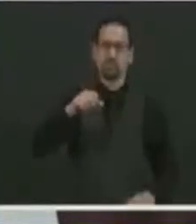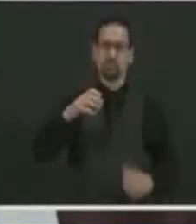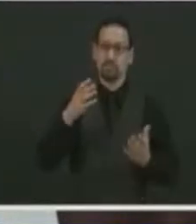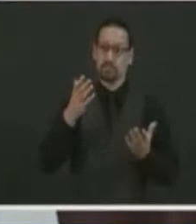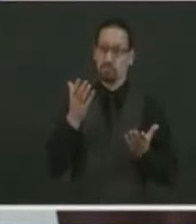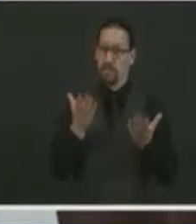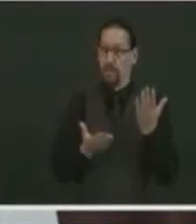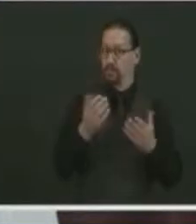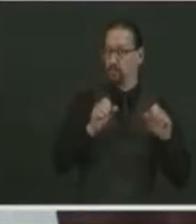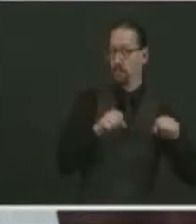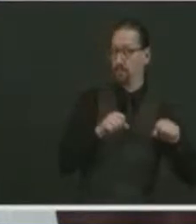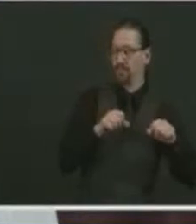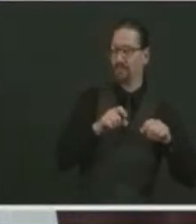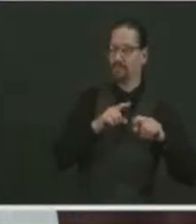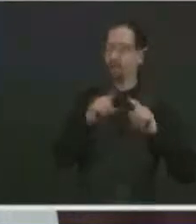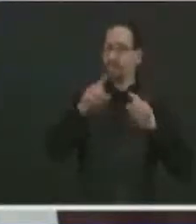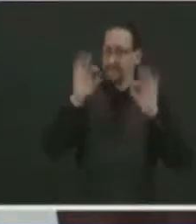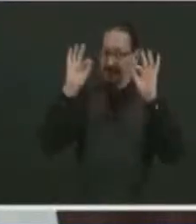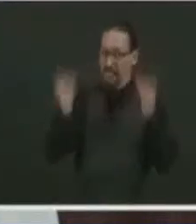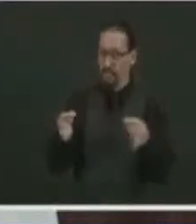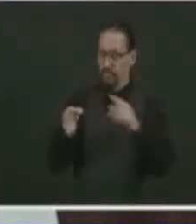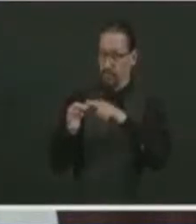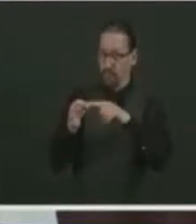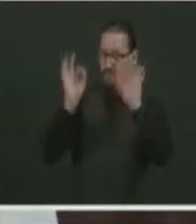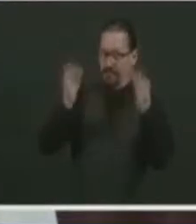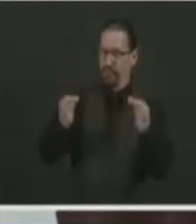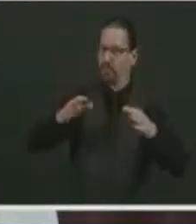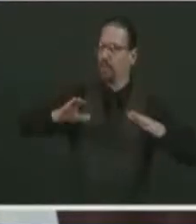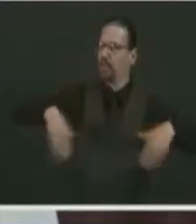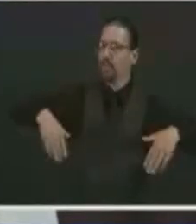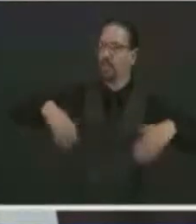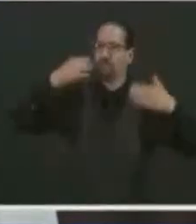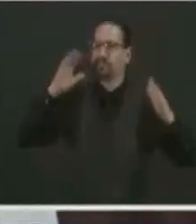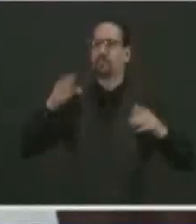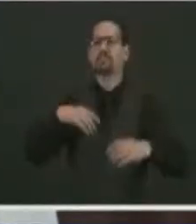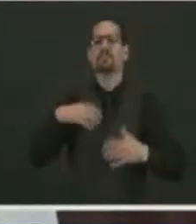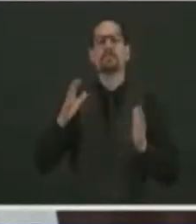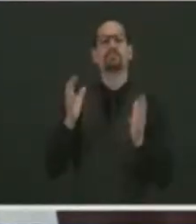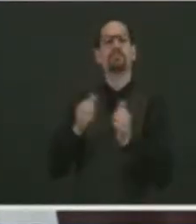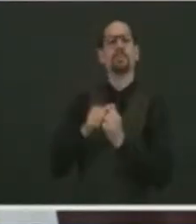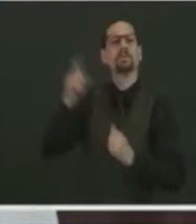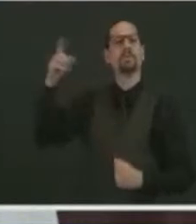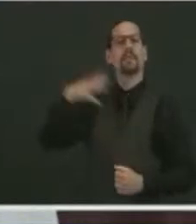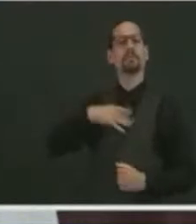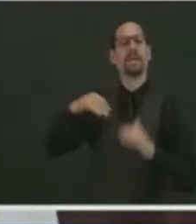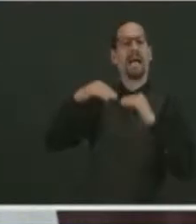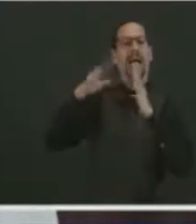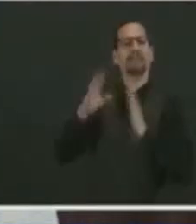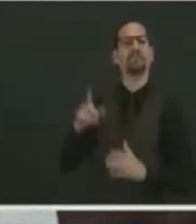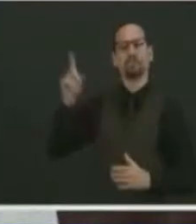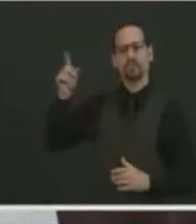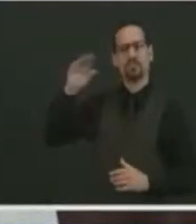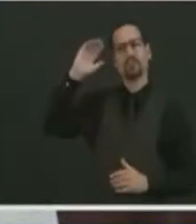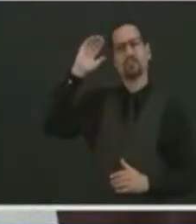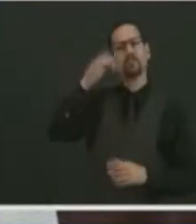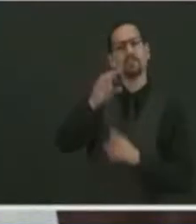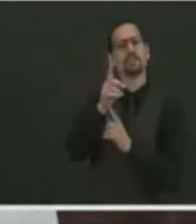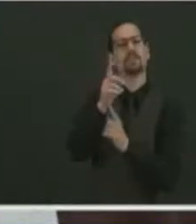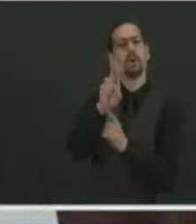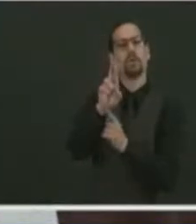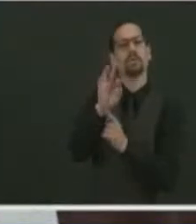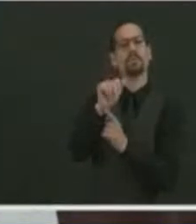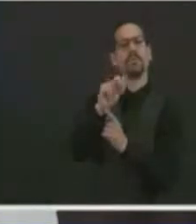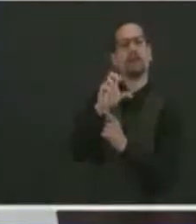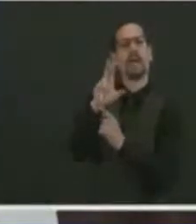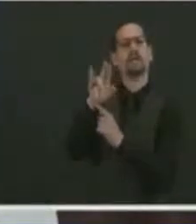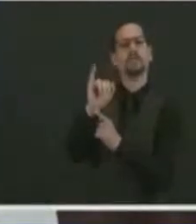call yesterday with the White House and Dr. Fauci said there may not be a second wave if you do everything